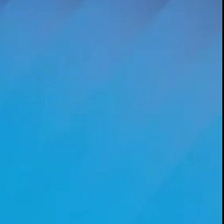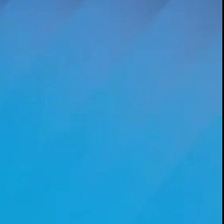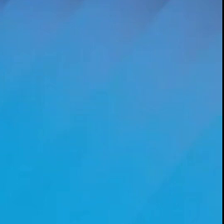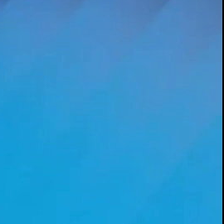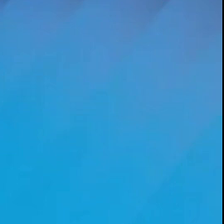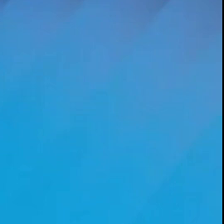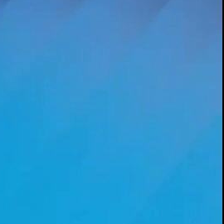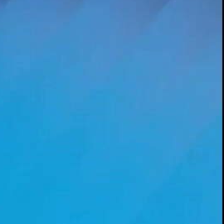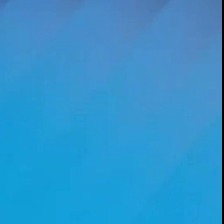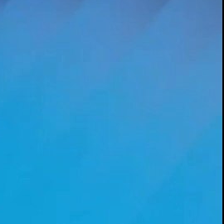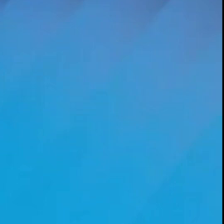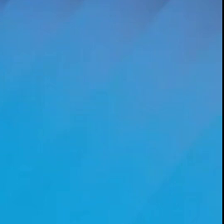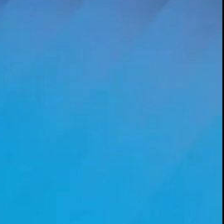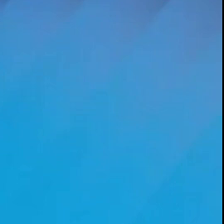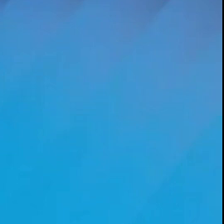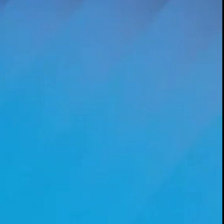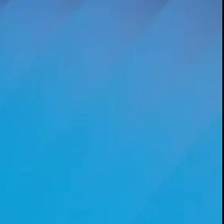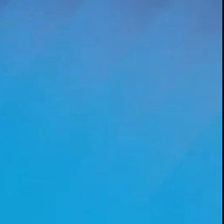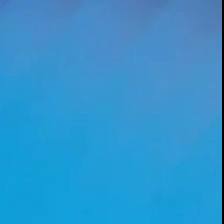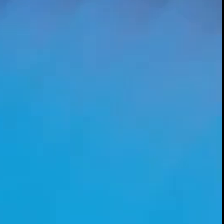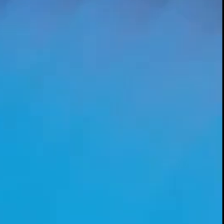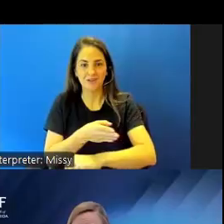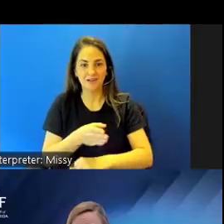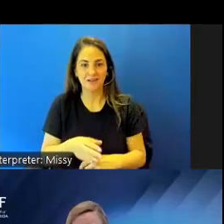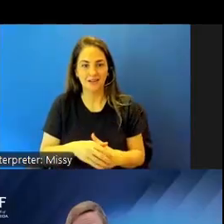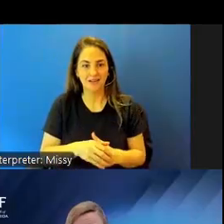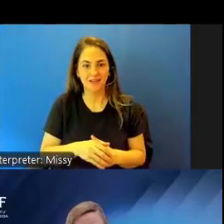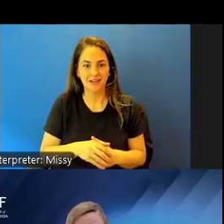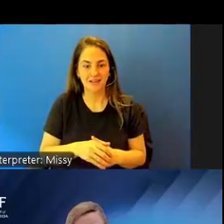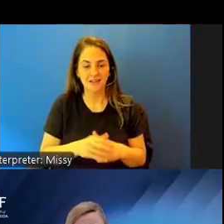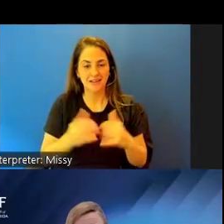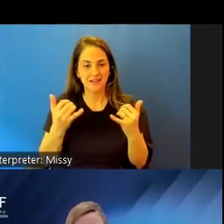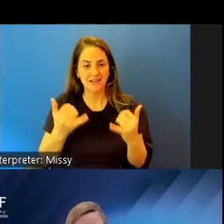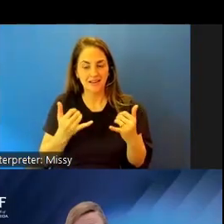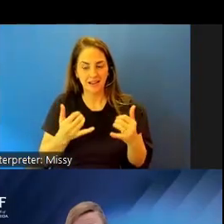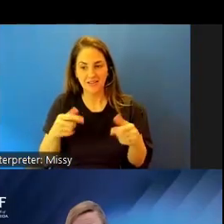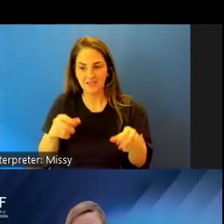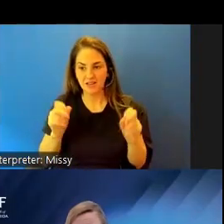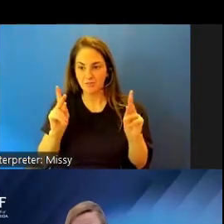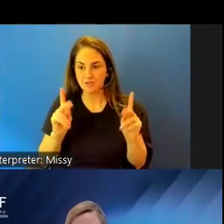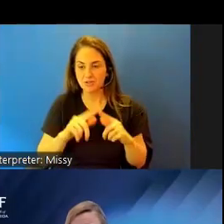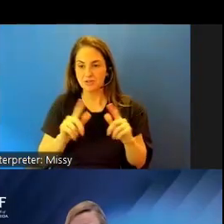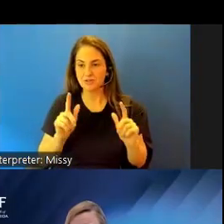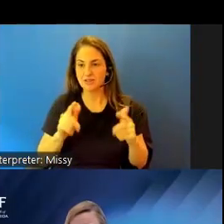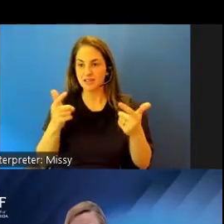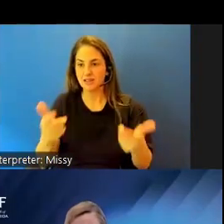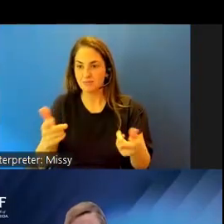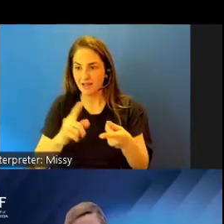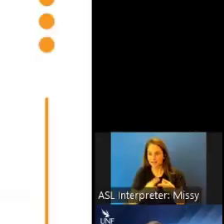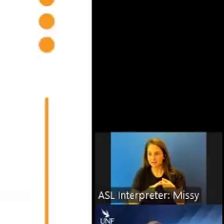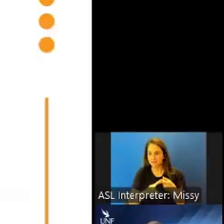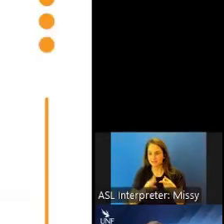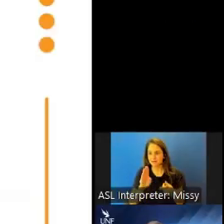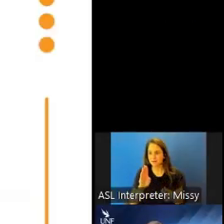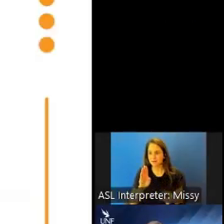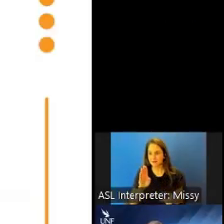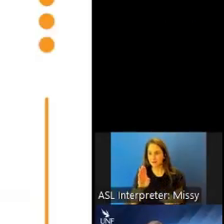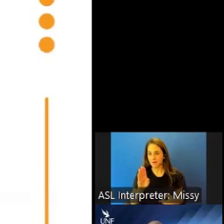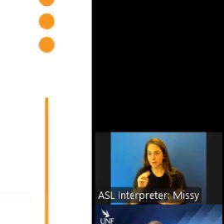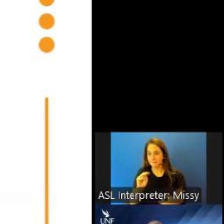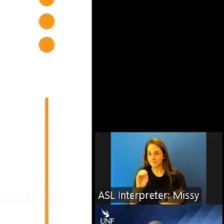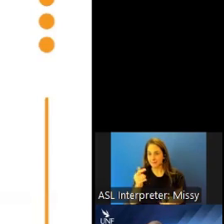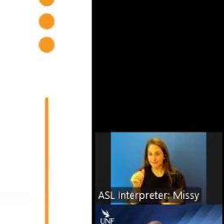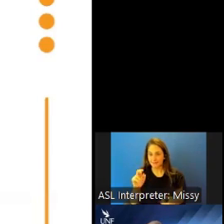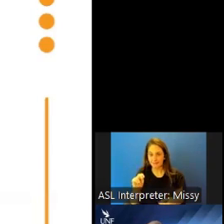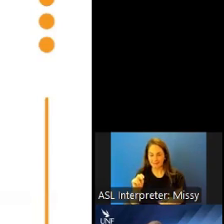apply and implement and improve. So this is an opportunity to kick it back to Megan,